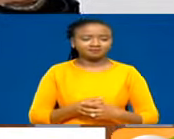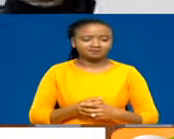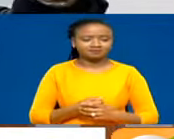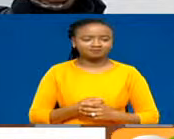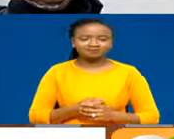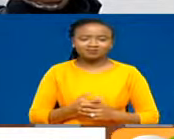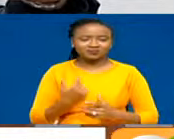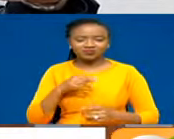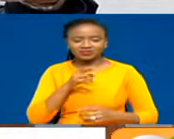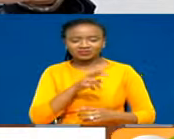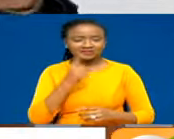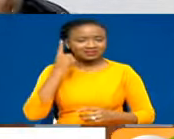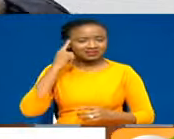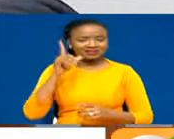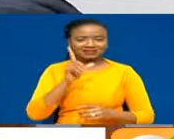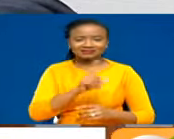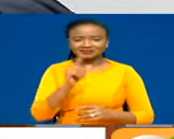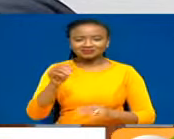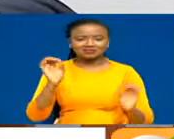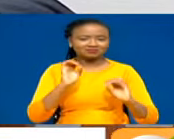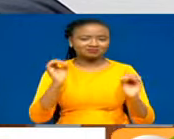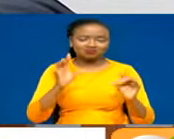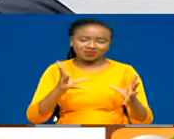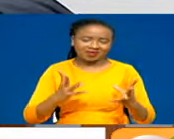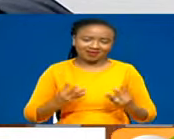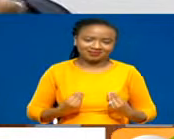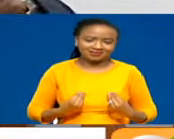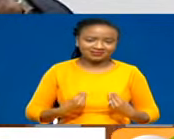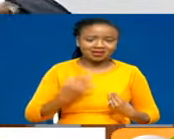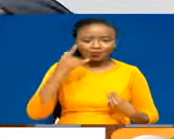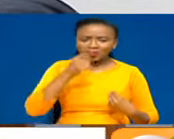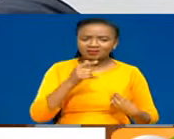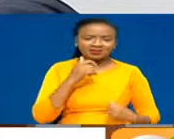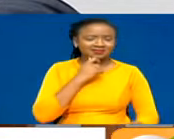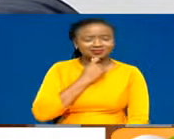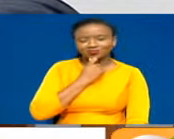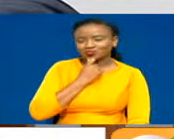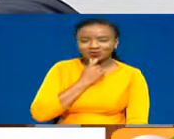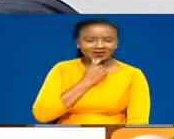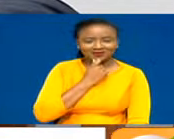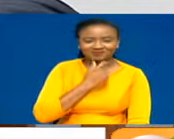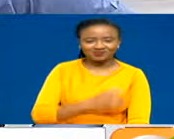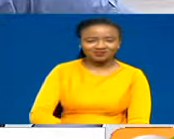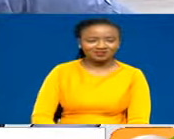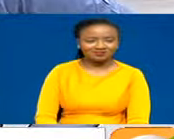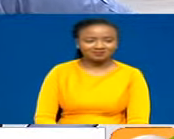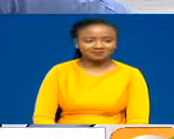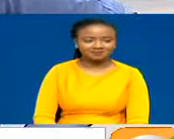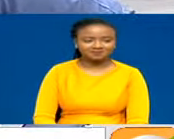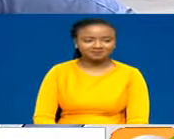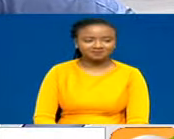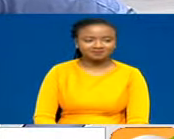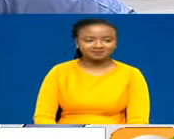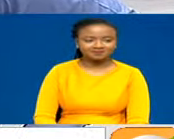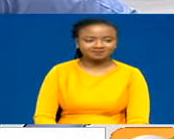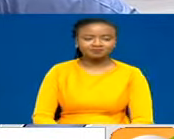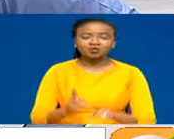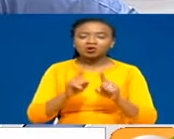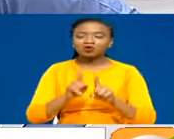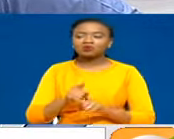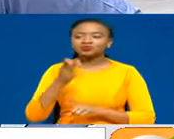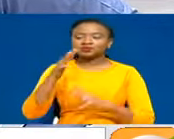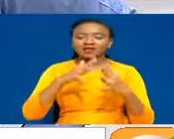anything for granted in what we do, because it's amazing what we have. Yeah, across the border, and I'm talking about in